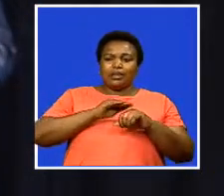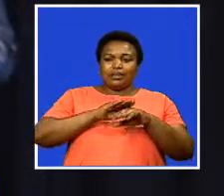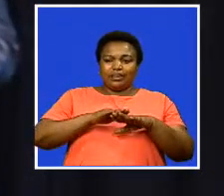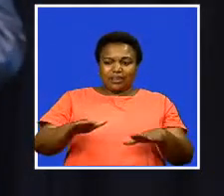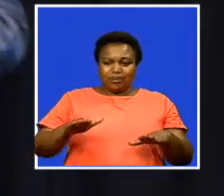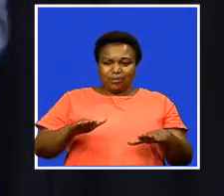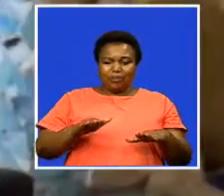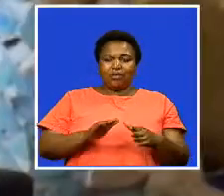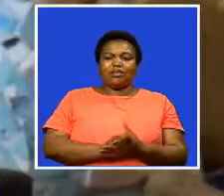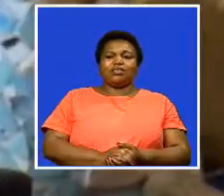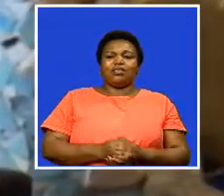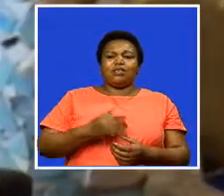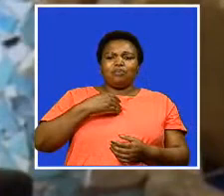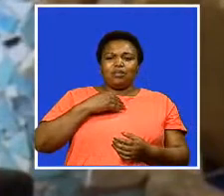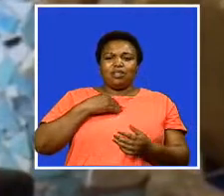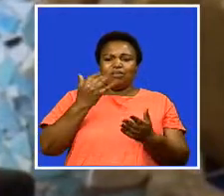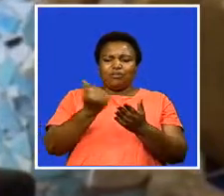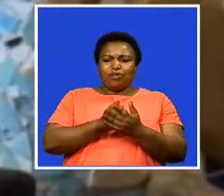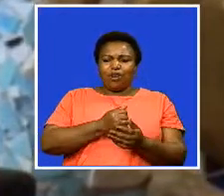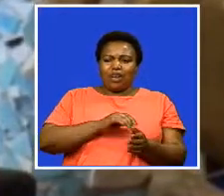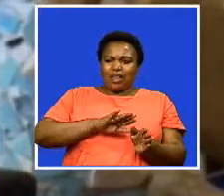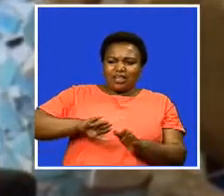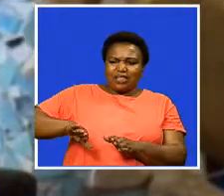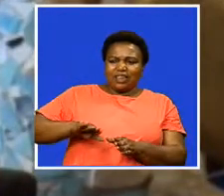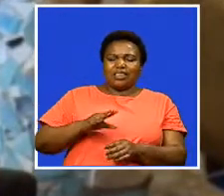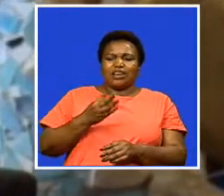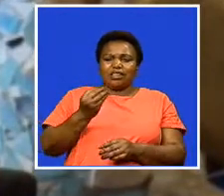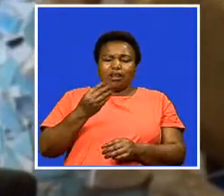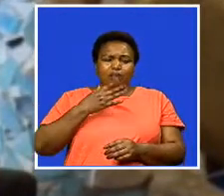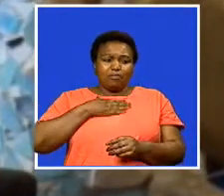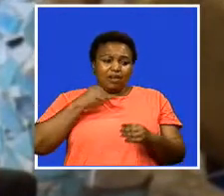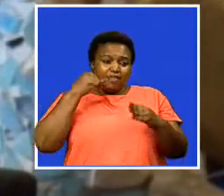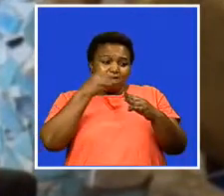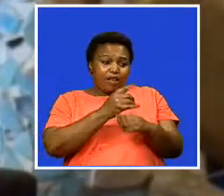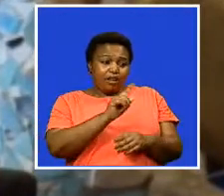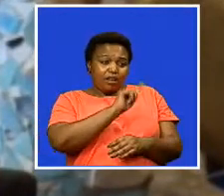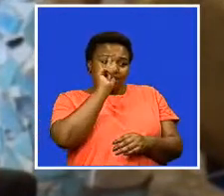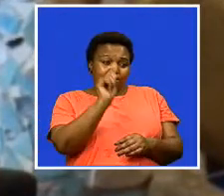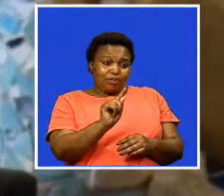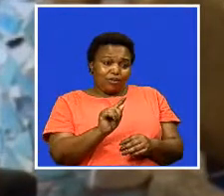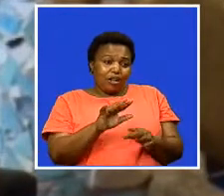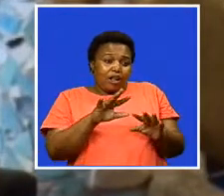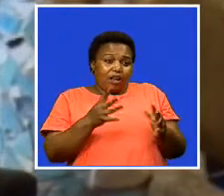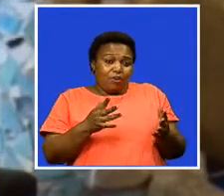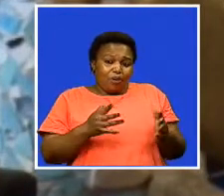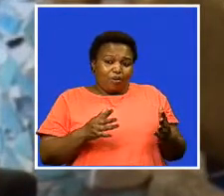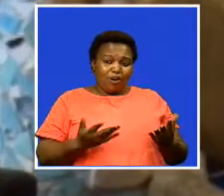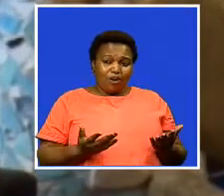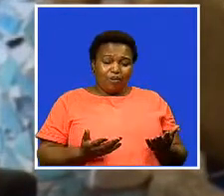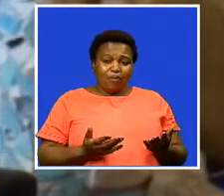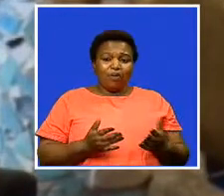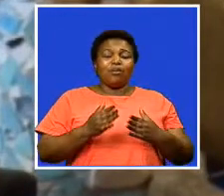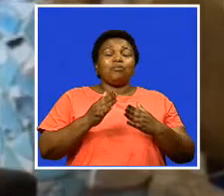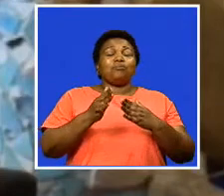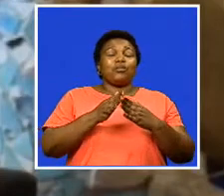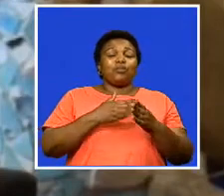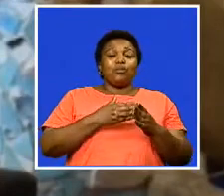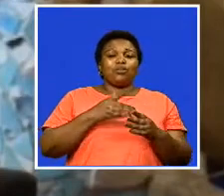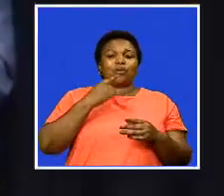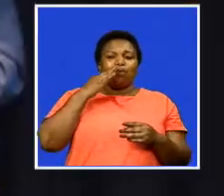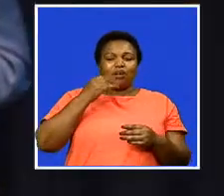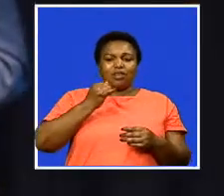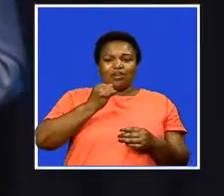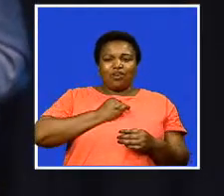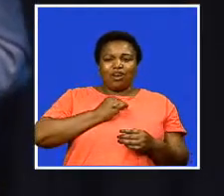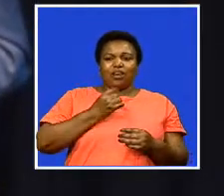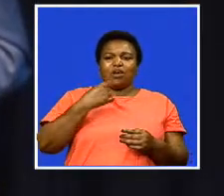nami lokuthi ngibane ngukhweshise kancane bese ngiyagijima ngiyobuta ukuthi lapha ke nami nangifika leso ungathi ngikwami